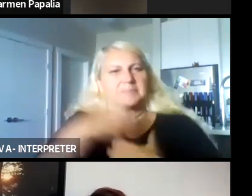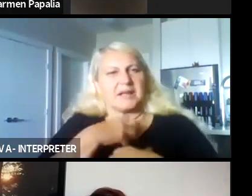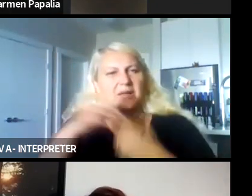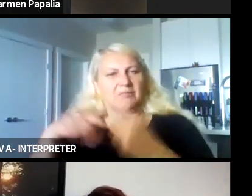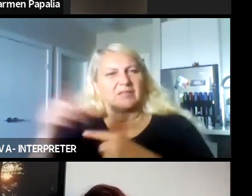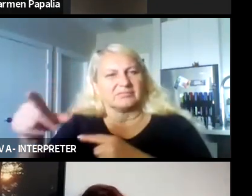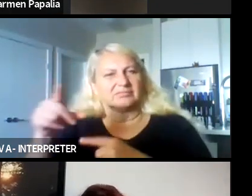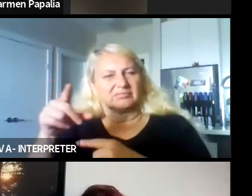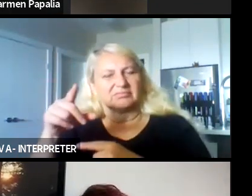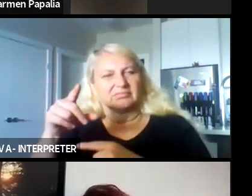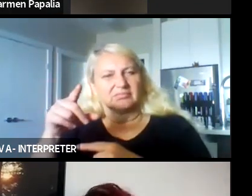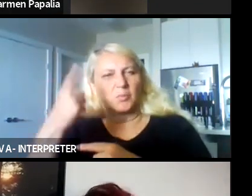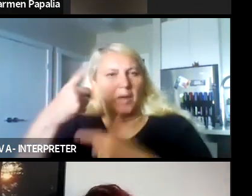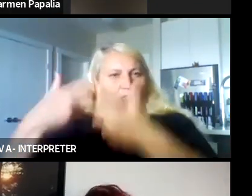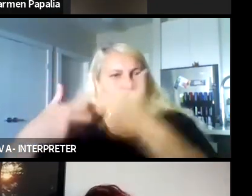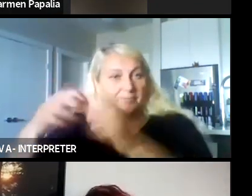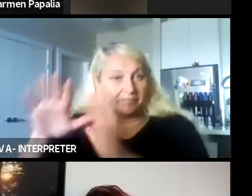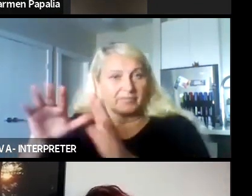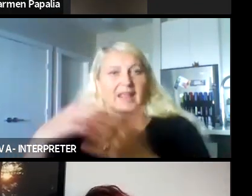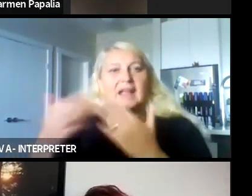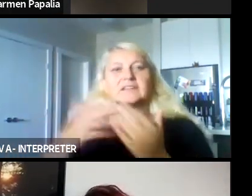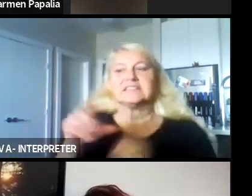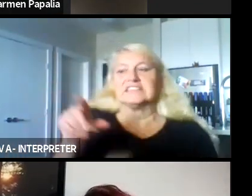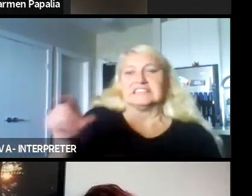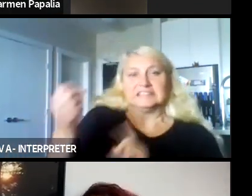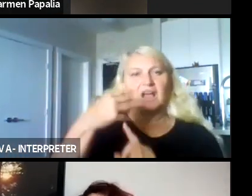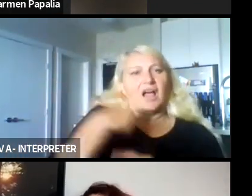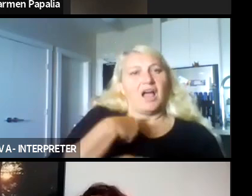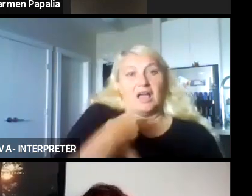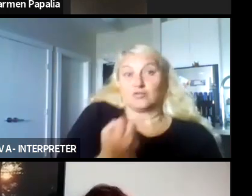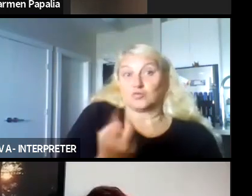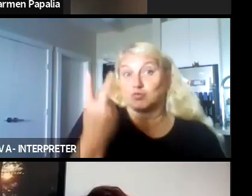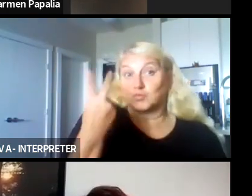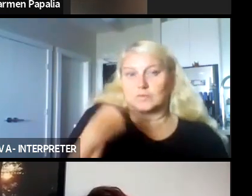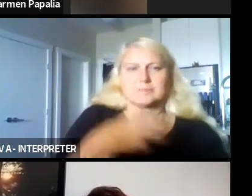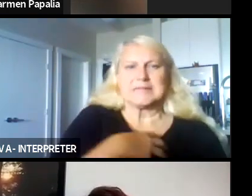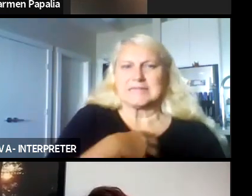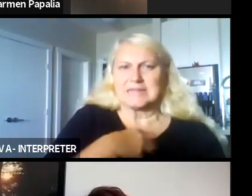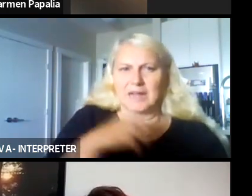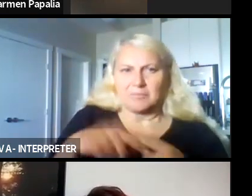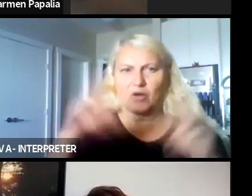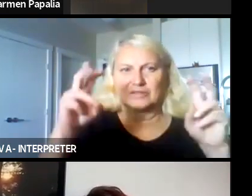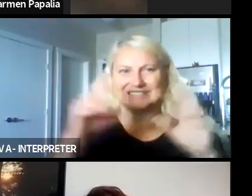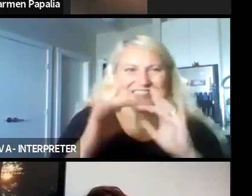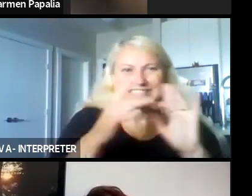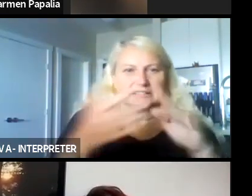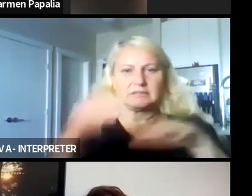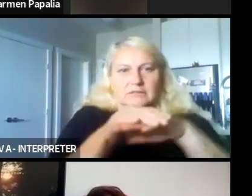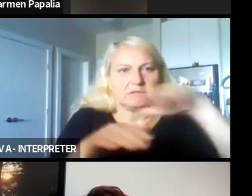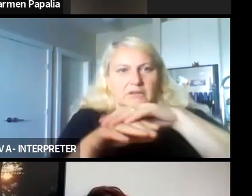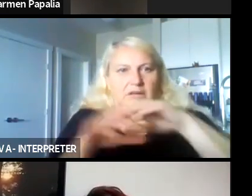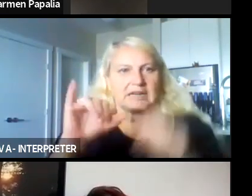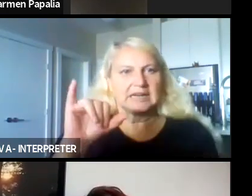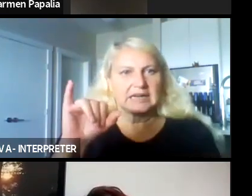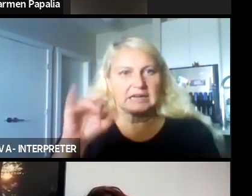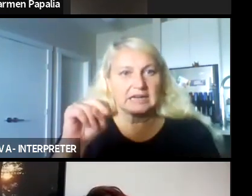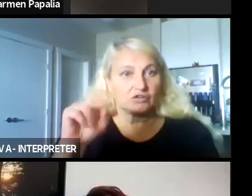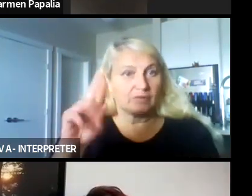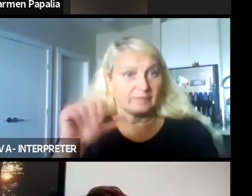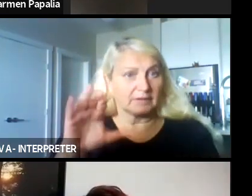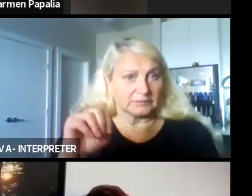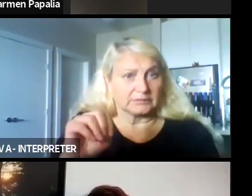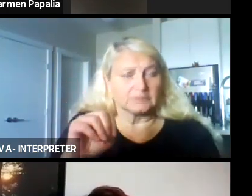nationally and primarily using digital interfaces. There is a natural limitation to your ability to be in multiple places at the